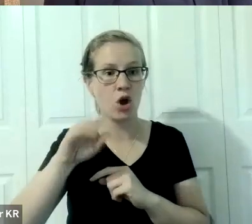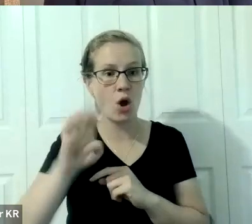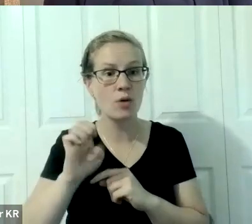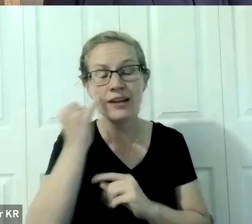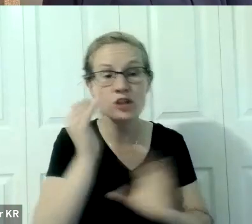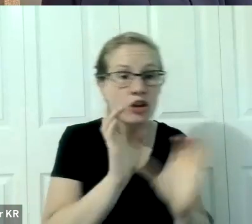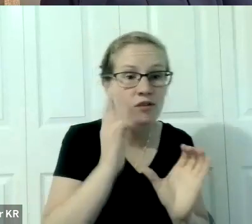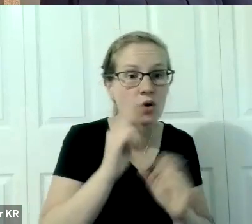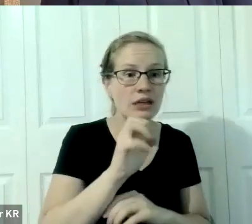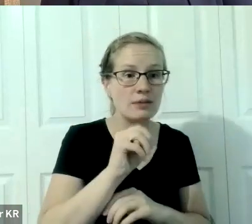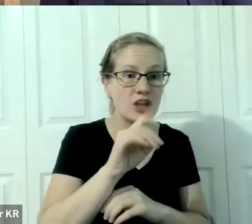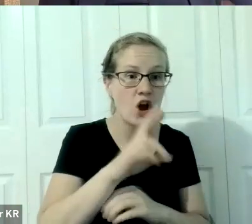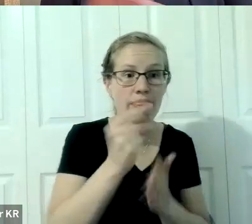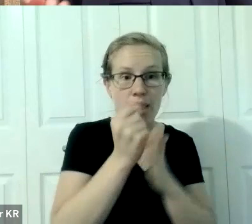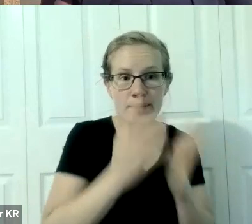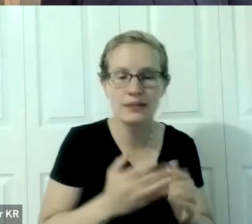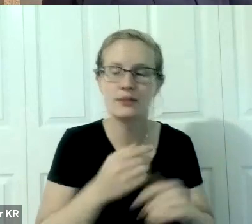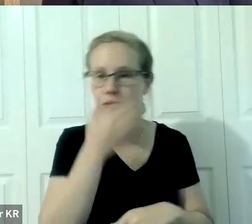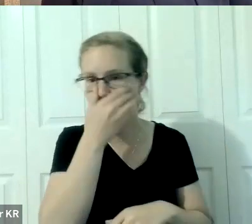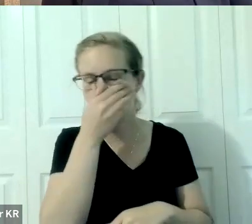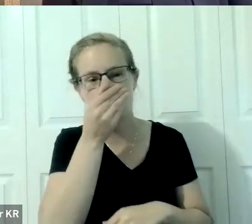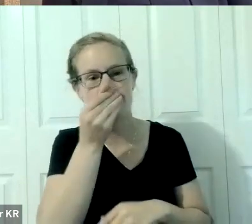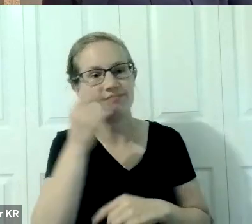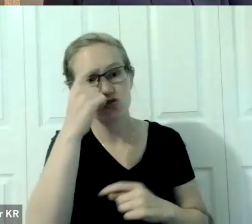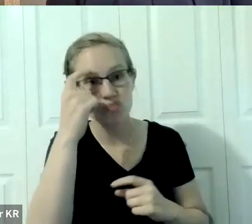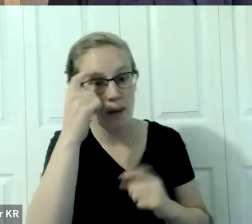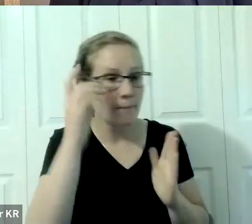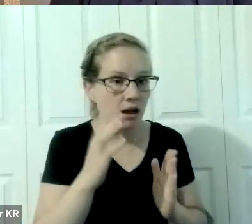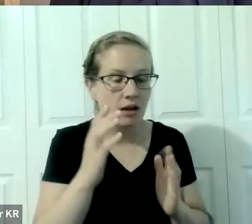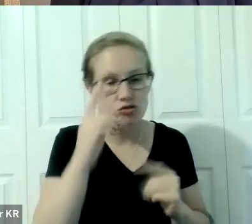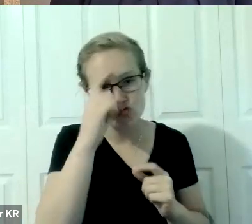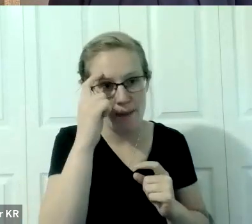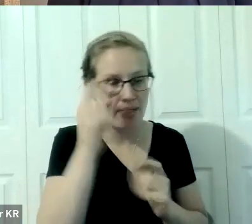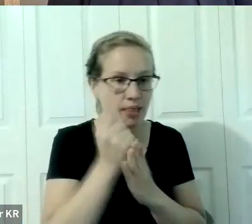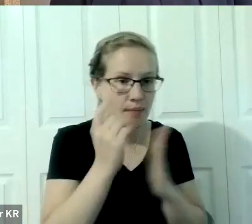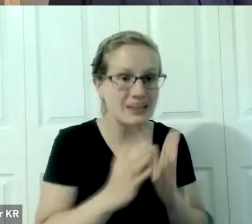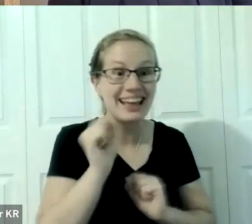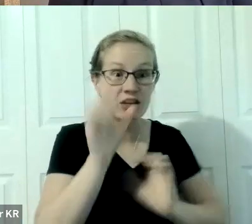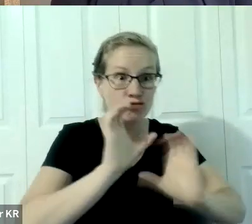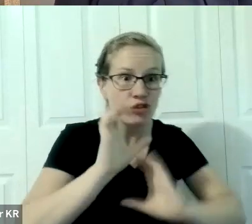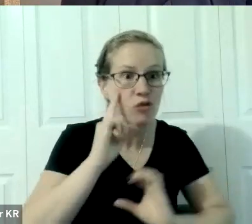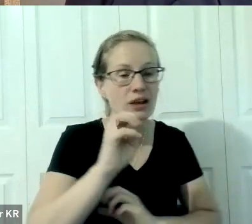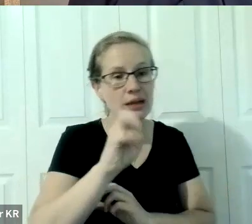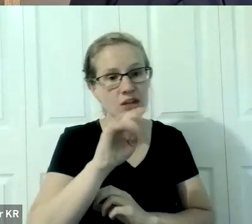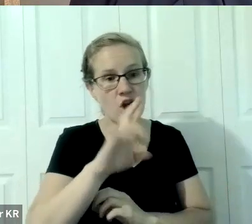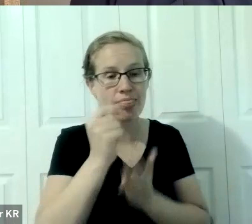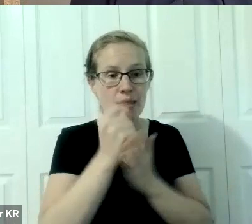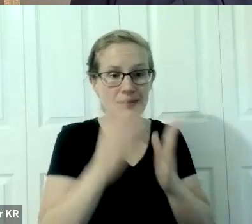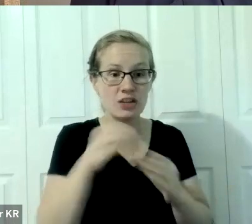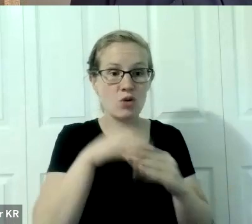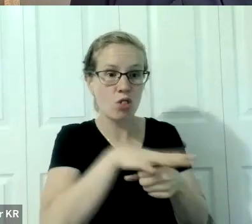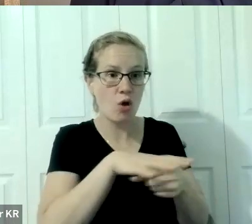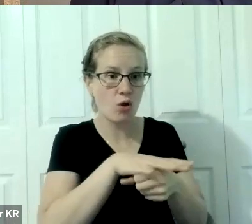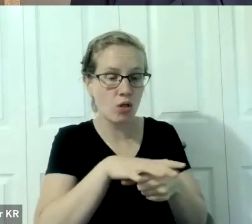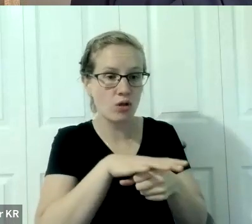looking for an EMDR therapist for, trauma, then you can search by EMDR therapist in your local zip code. Maybe you